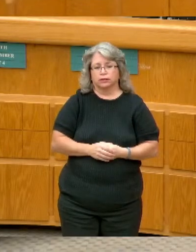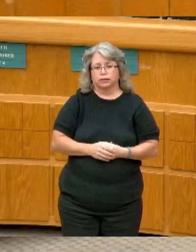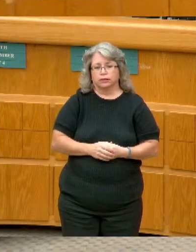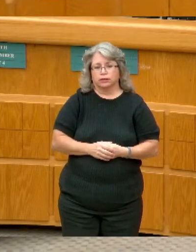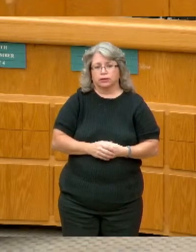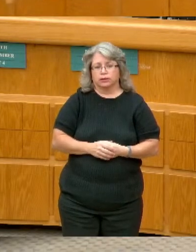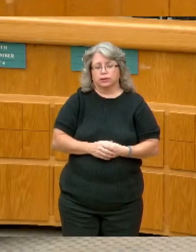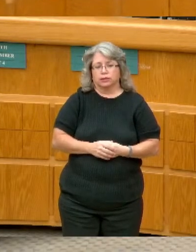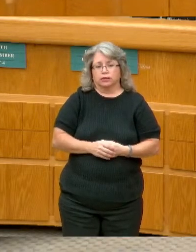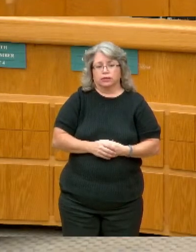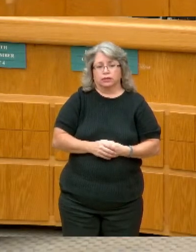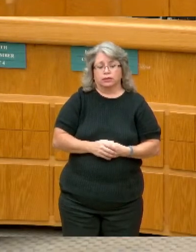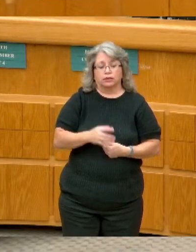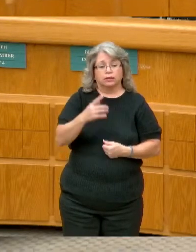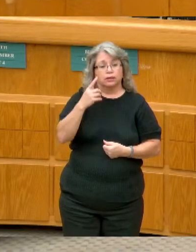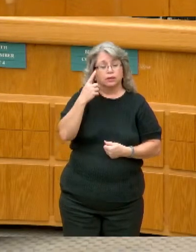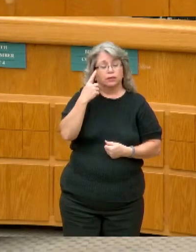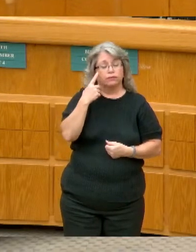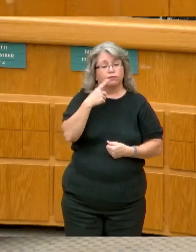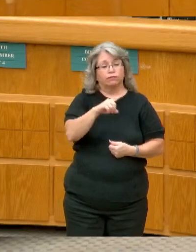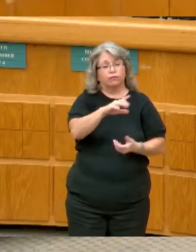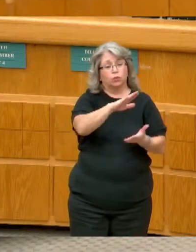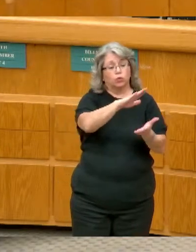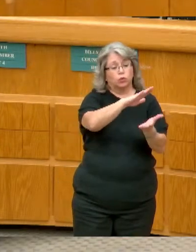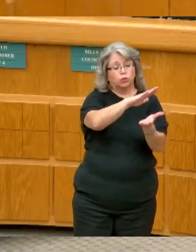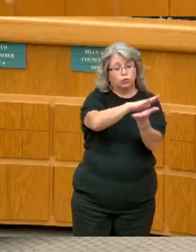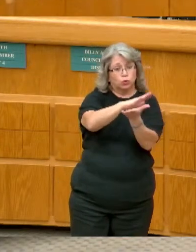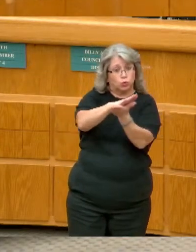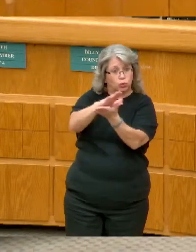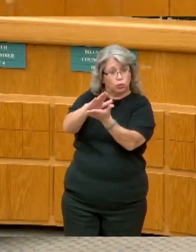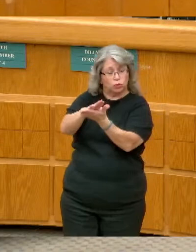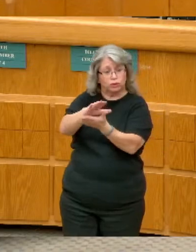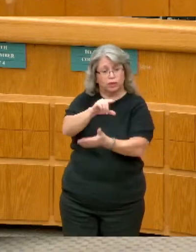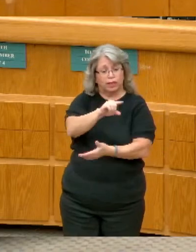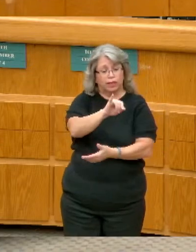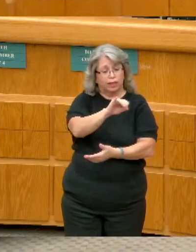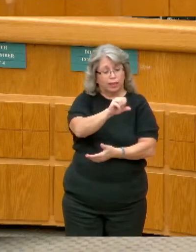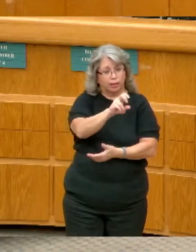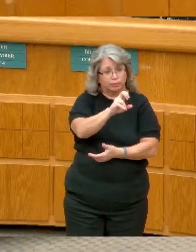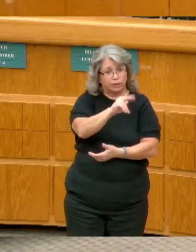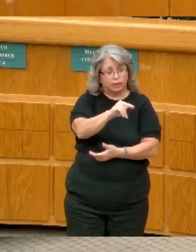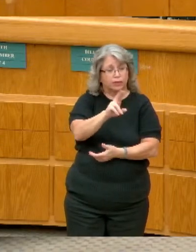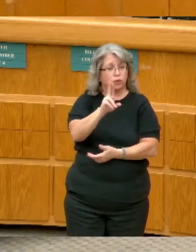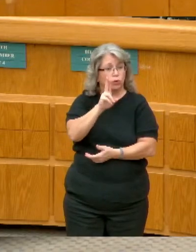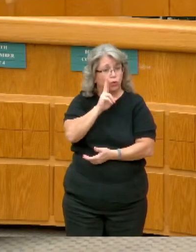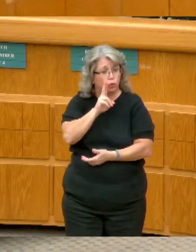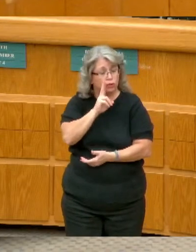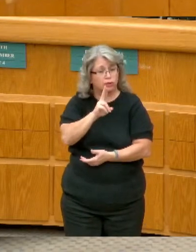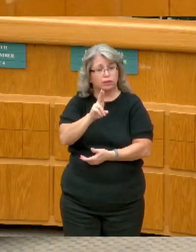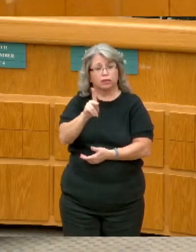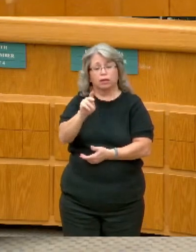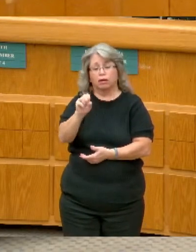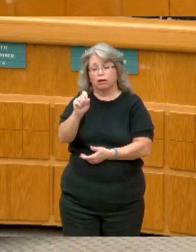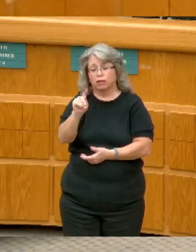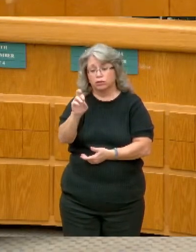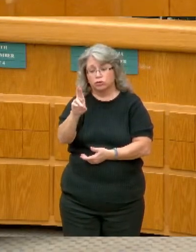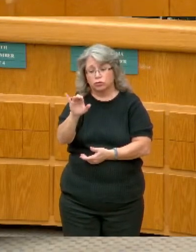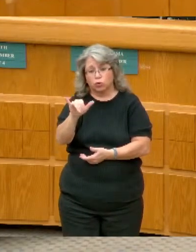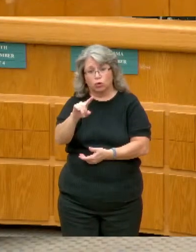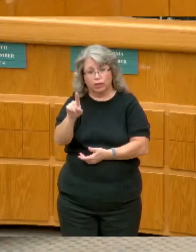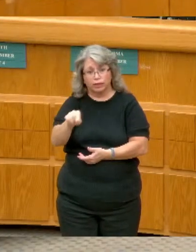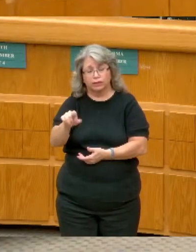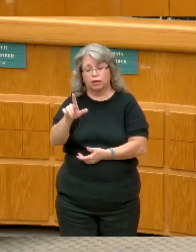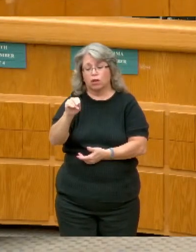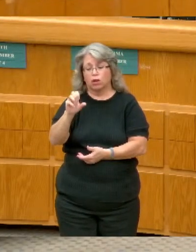Next slide. For schools, we're at Gibson, Houston Elementary, Castores, and Los Encinos the rest of this